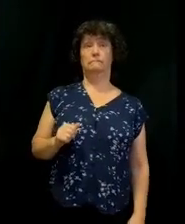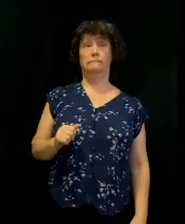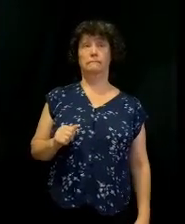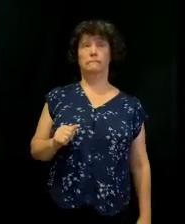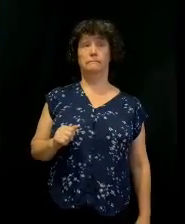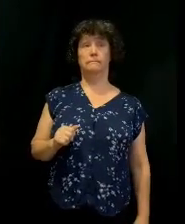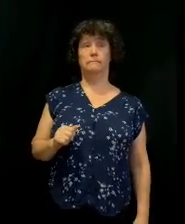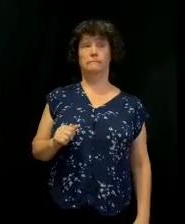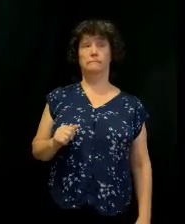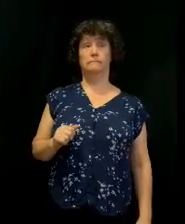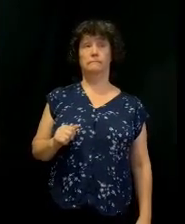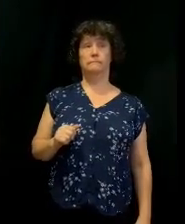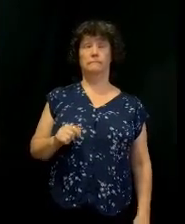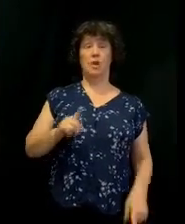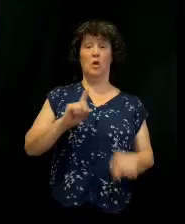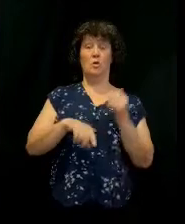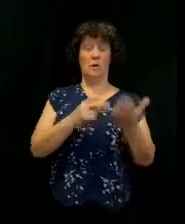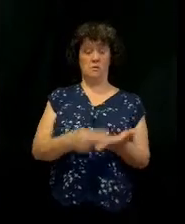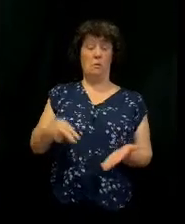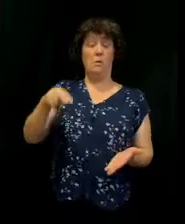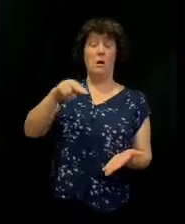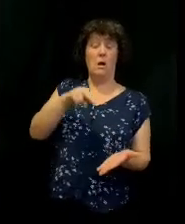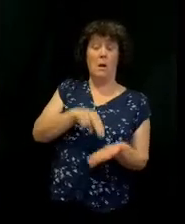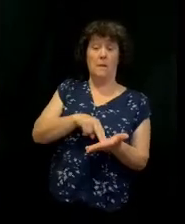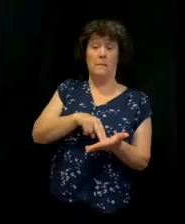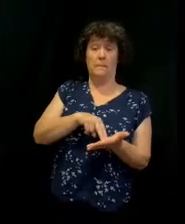But you can't even get up out of the bed on a Sunday morning.